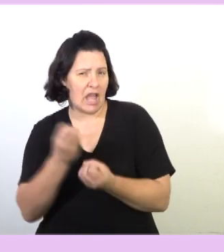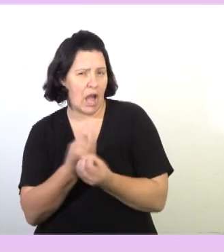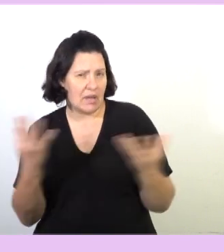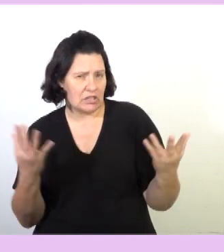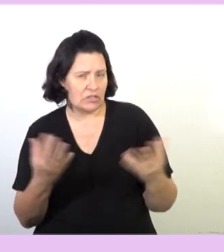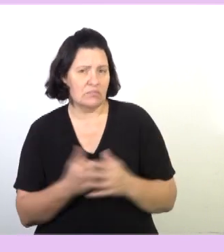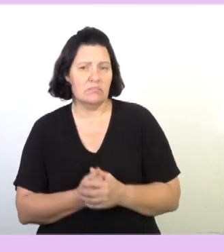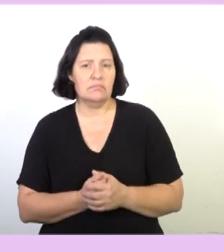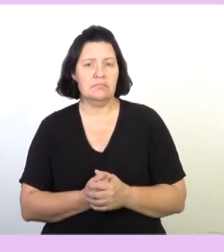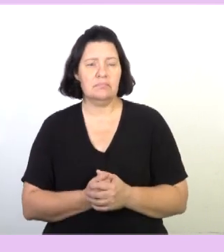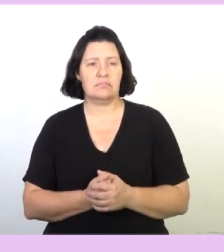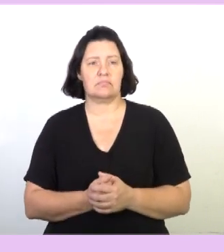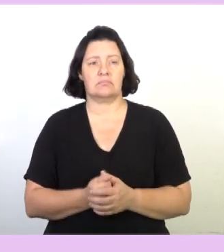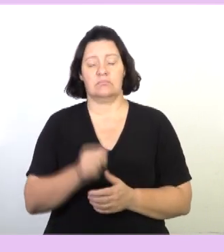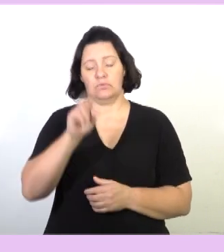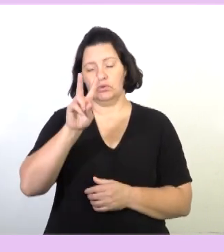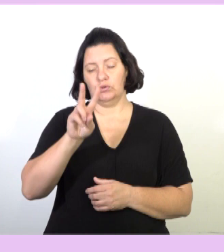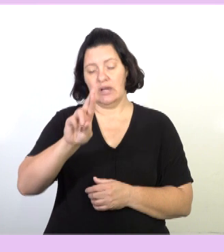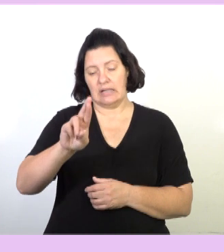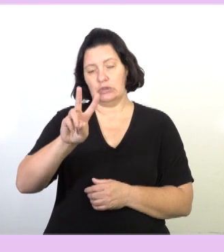answer? It is